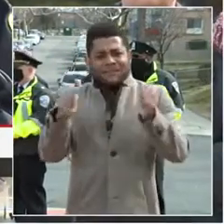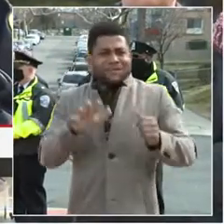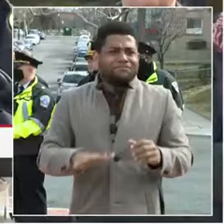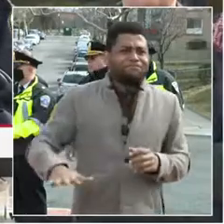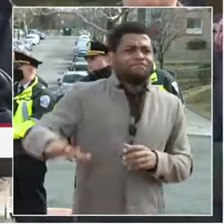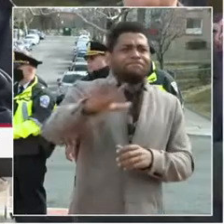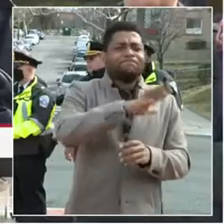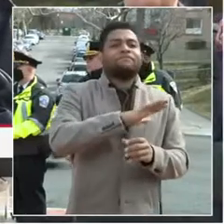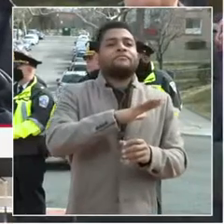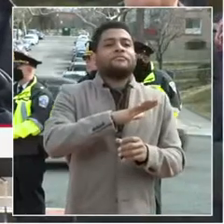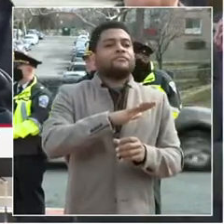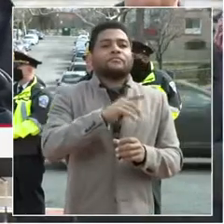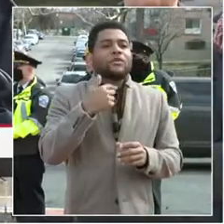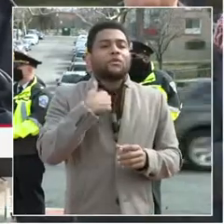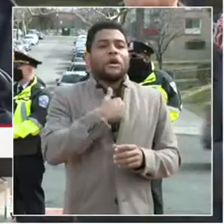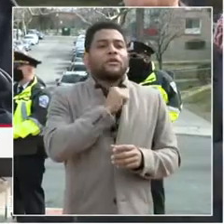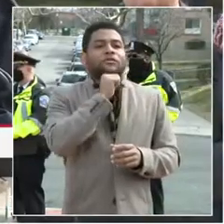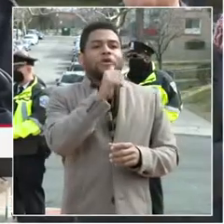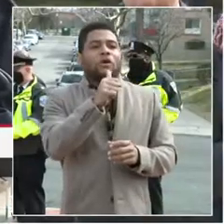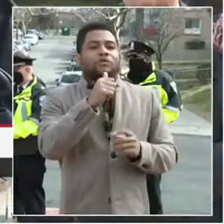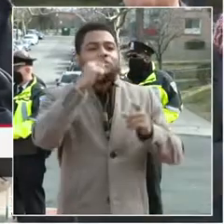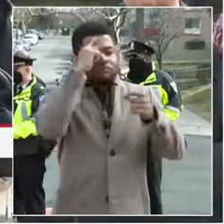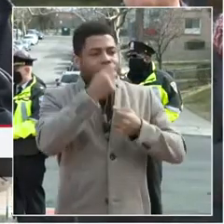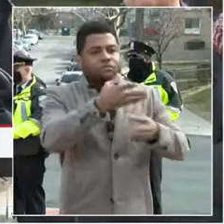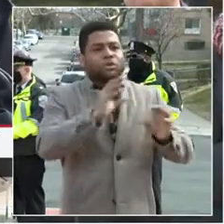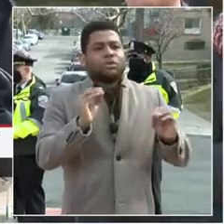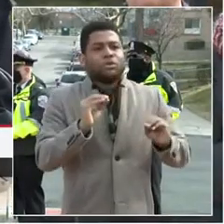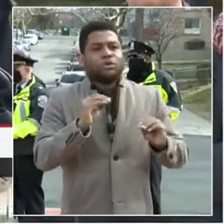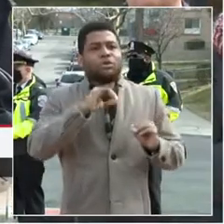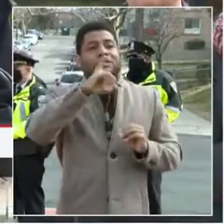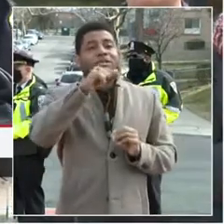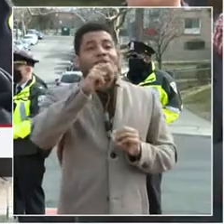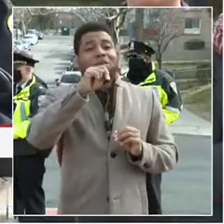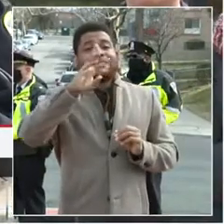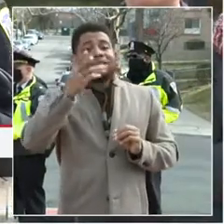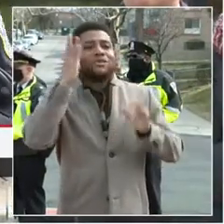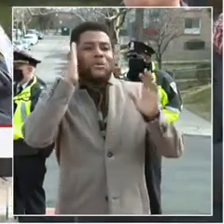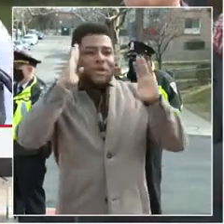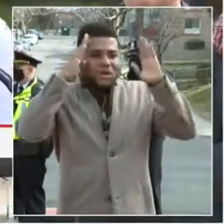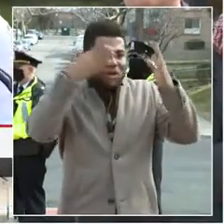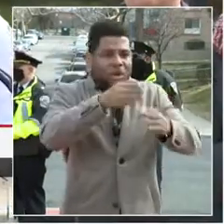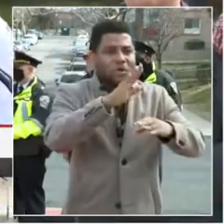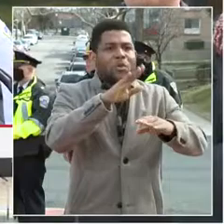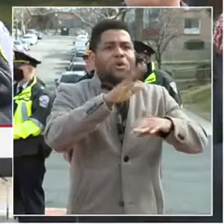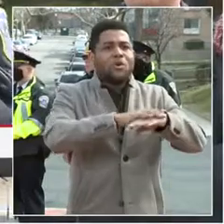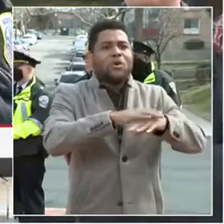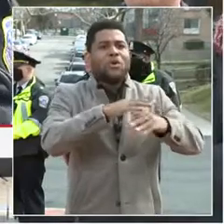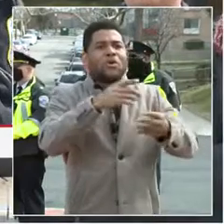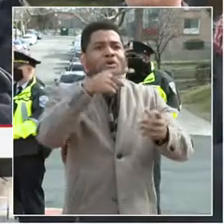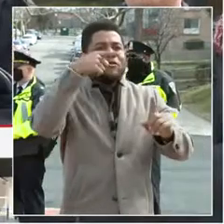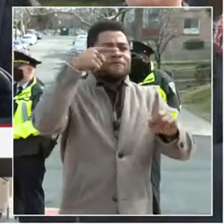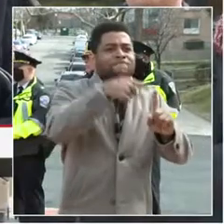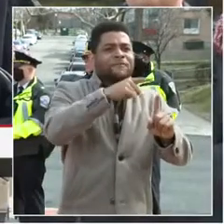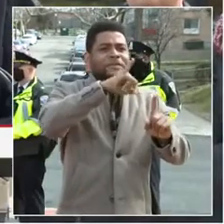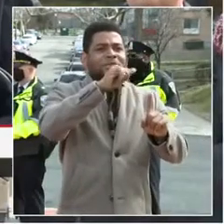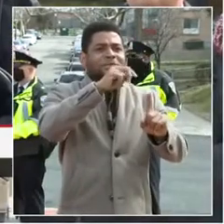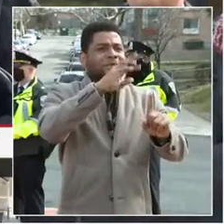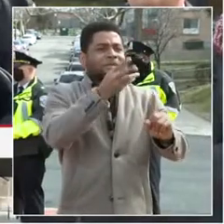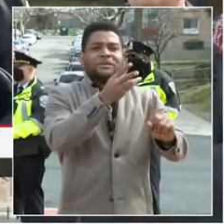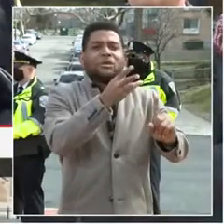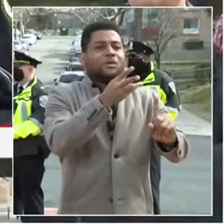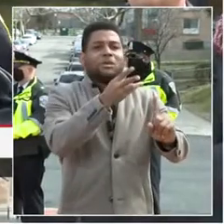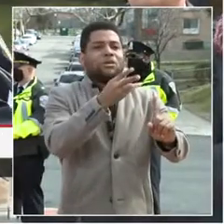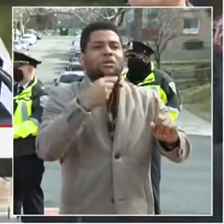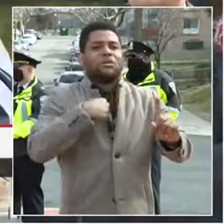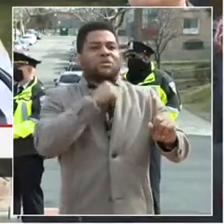to go down that road. To say January 6th, that's a very narrow thing to say, and I wouldn't just say January 6th is the